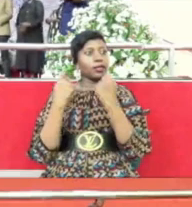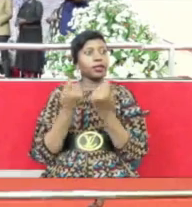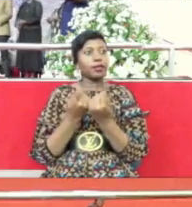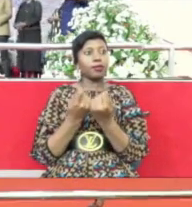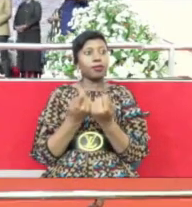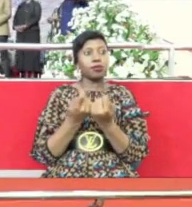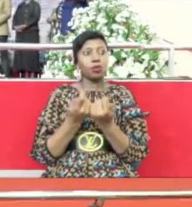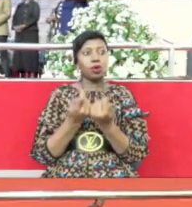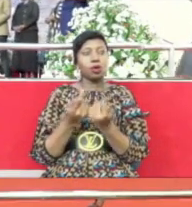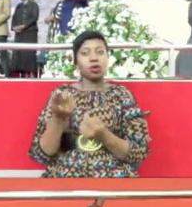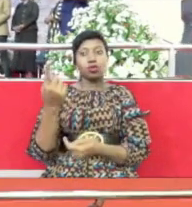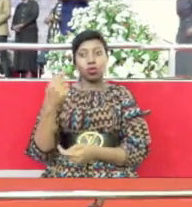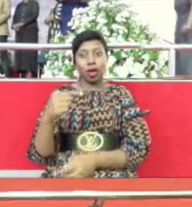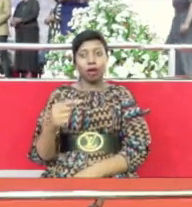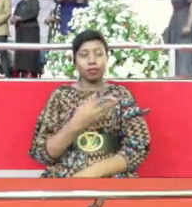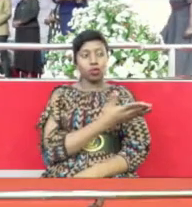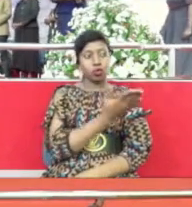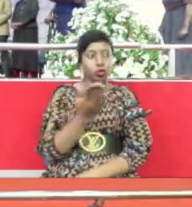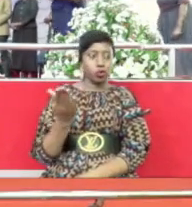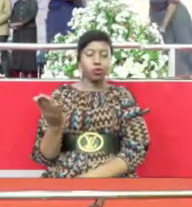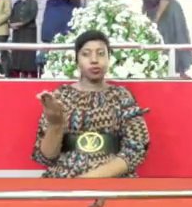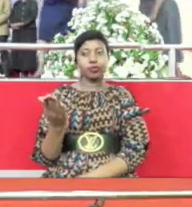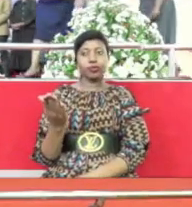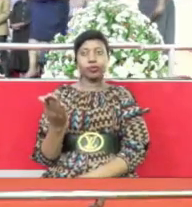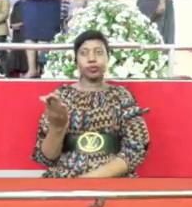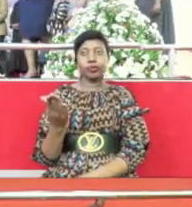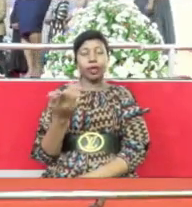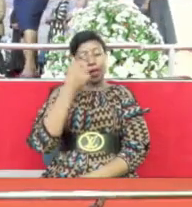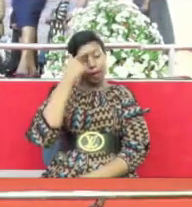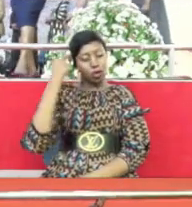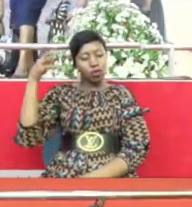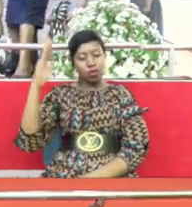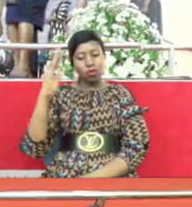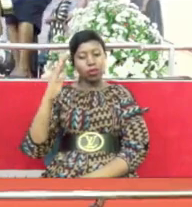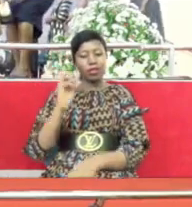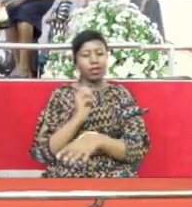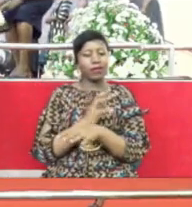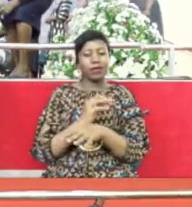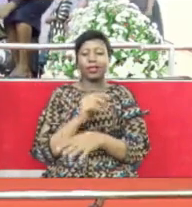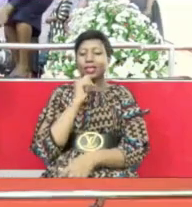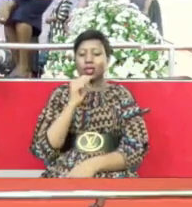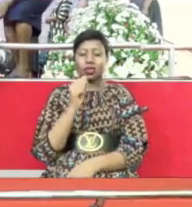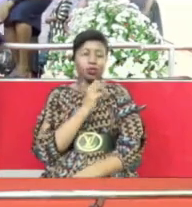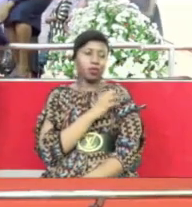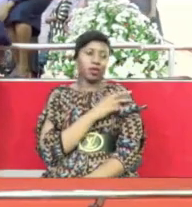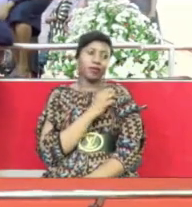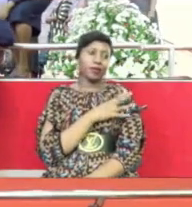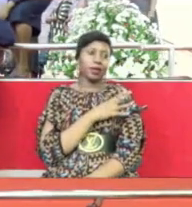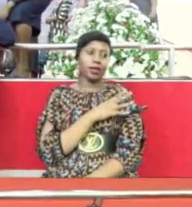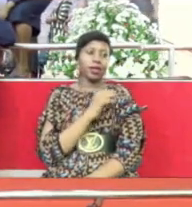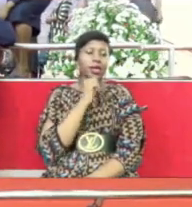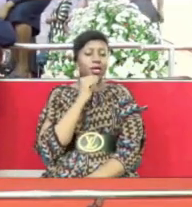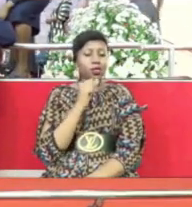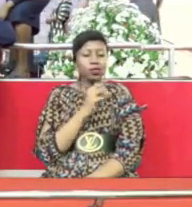afraid, because God is telling you not to be afraid. And He's telling you not to fear. That